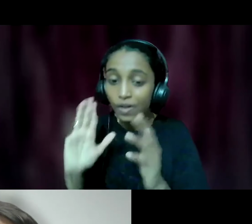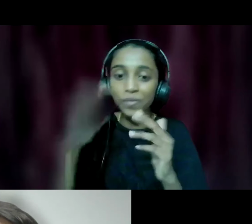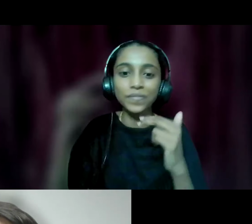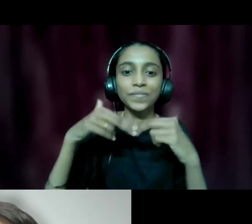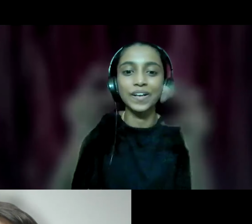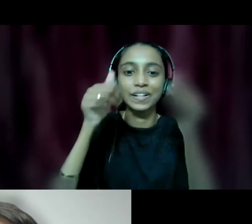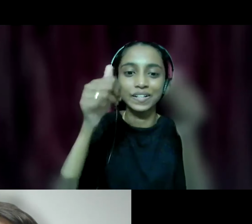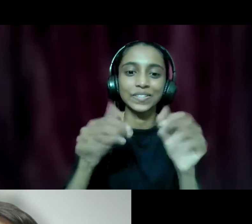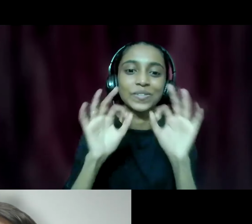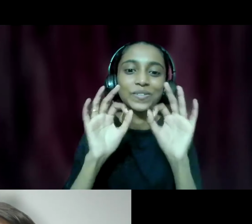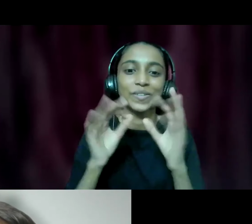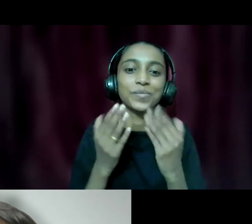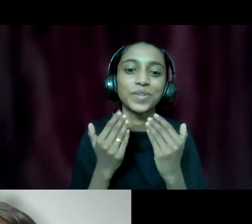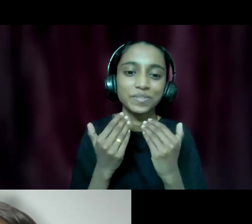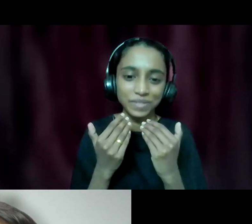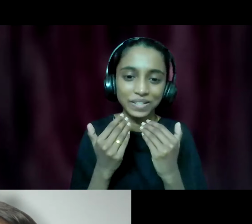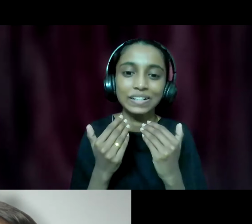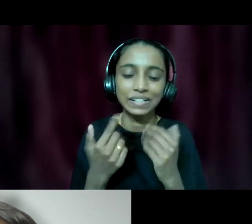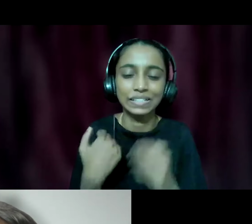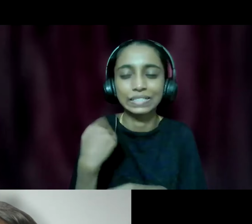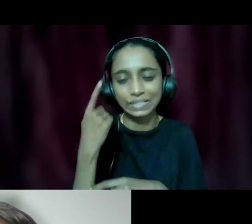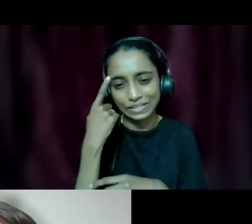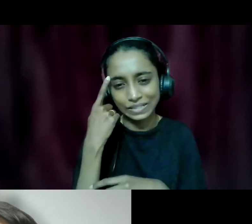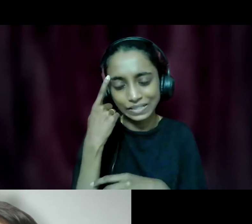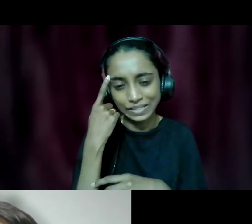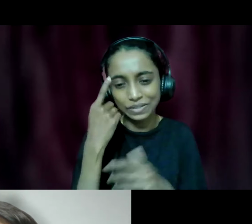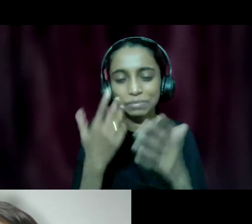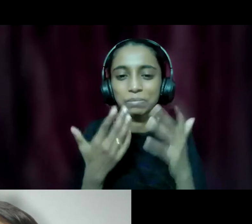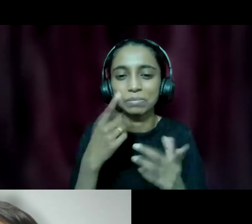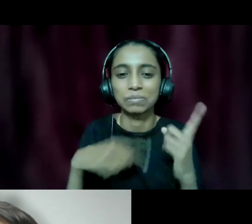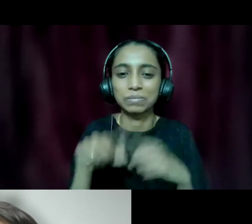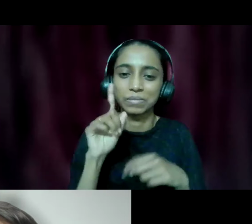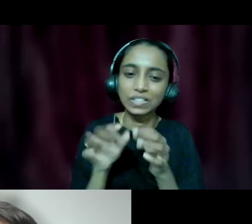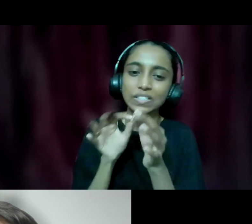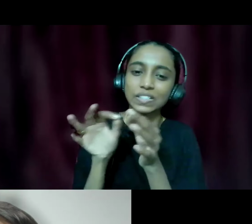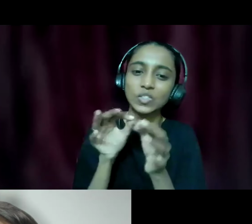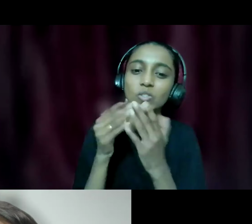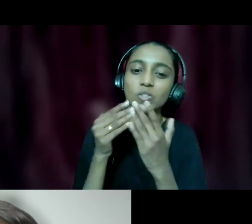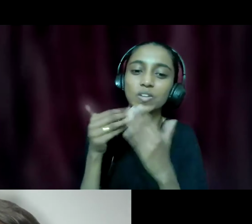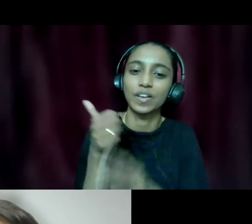So I wonder if in that case we would hardly need to convince the school heads.